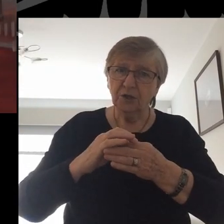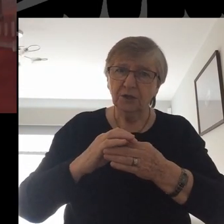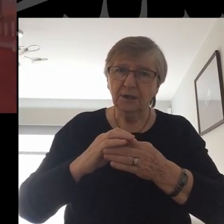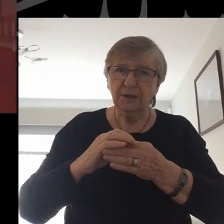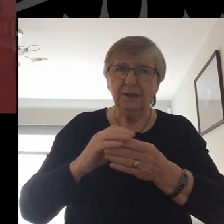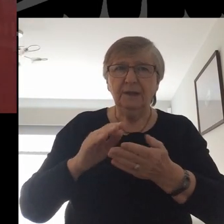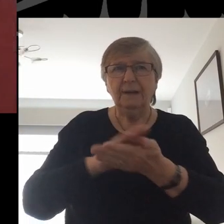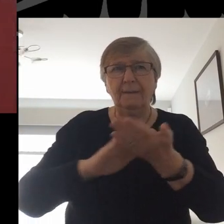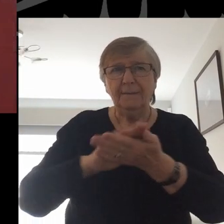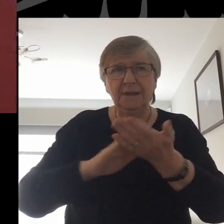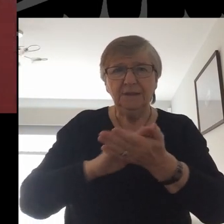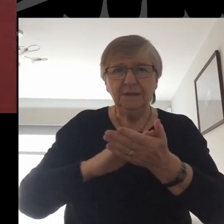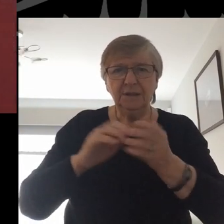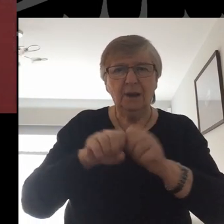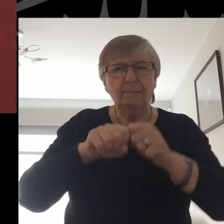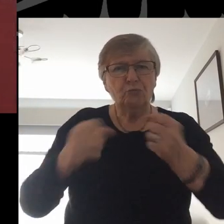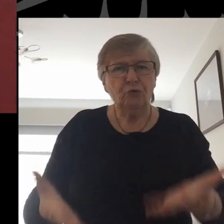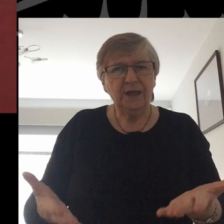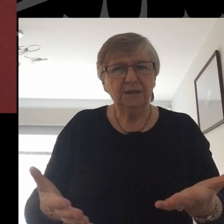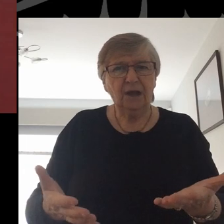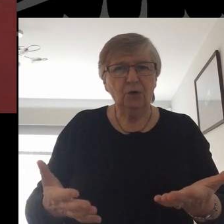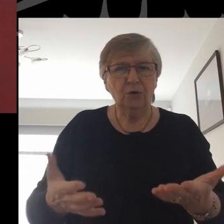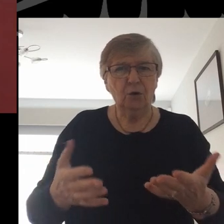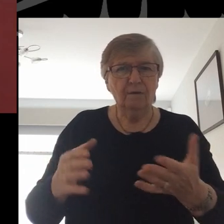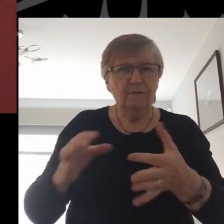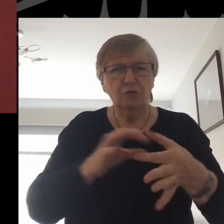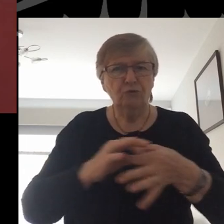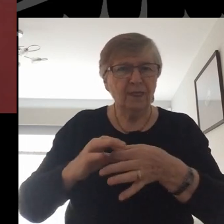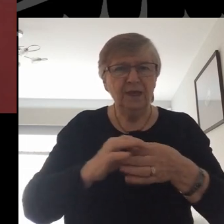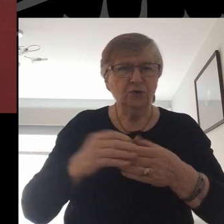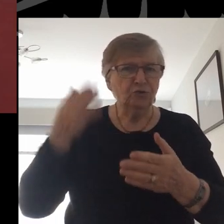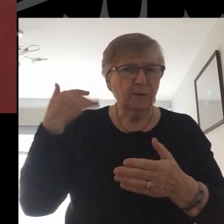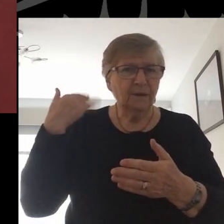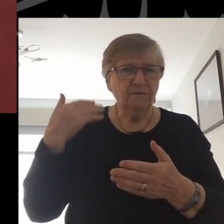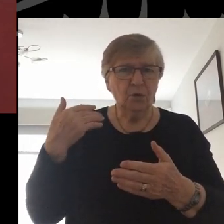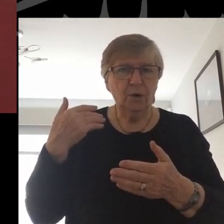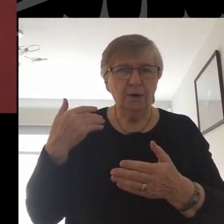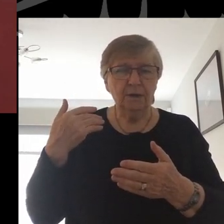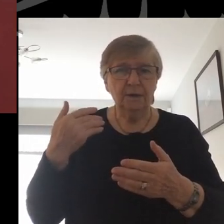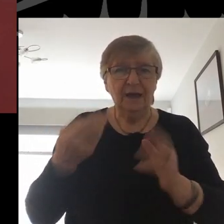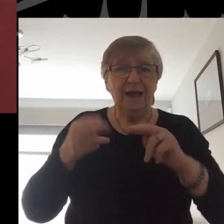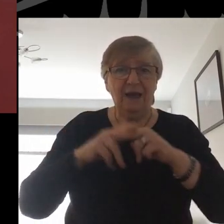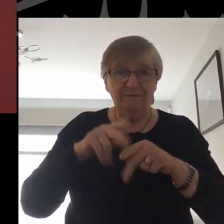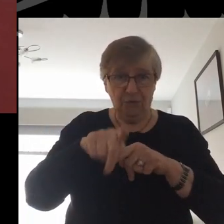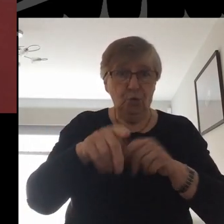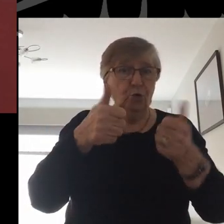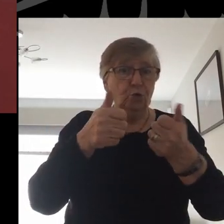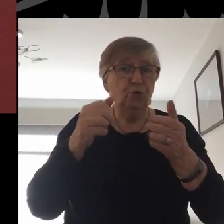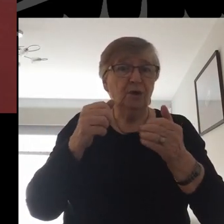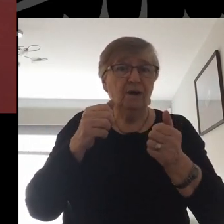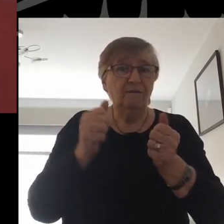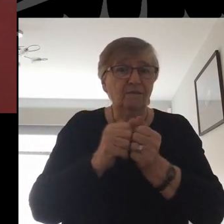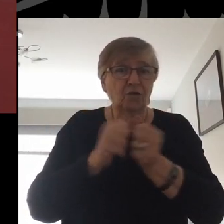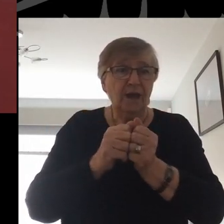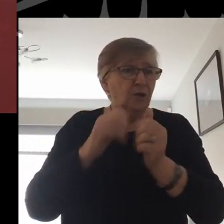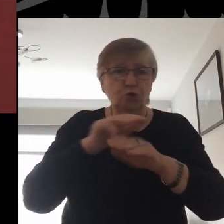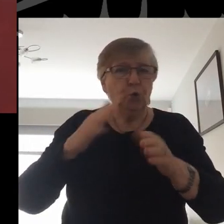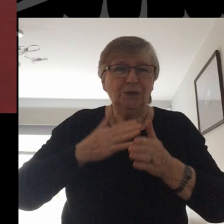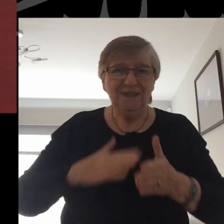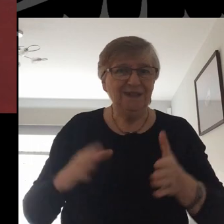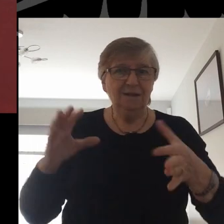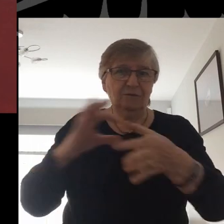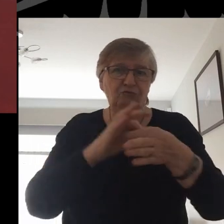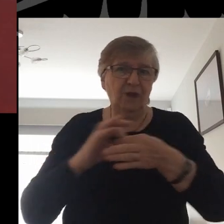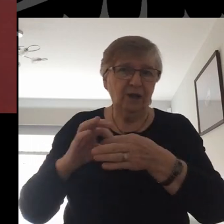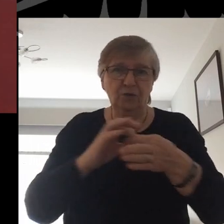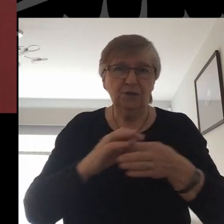breakdown, does it not, of a relationship. You don't reconcile people who are already good friends. You don't reconcile